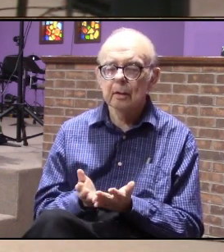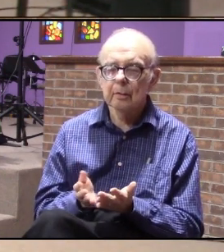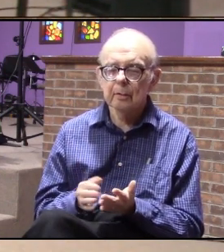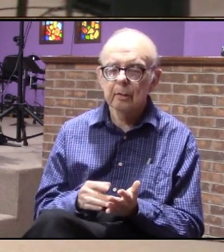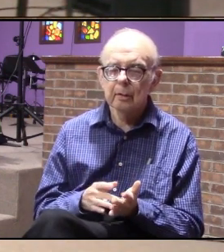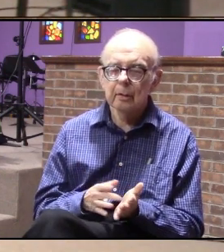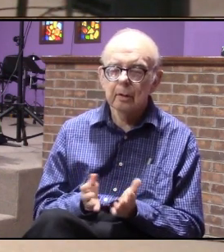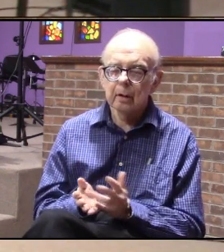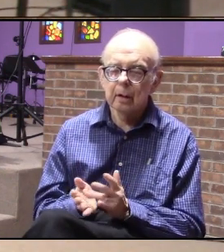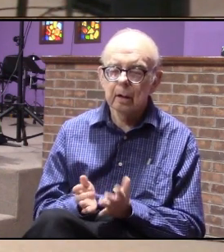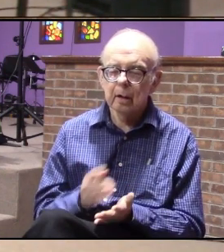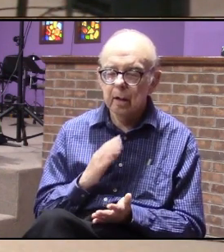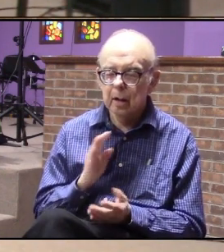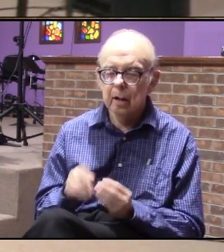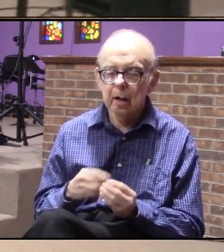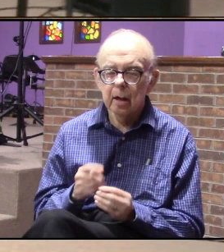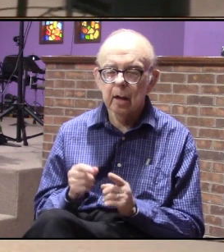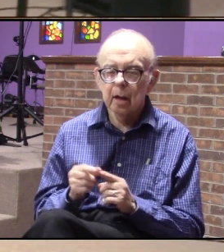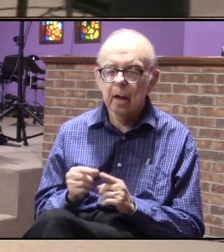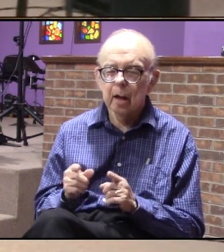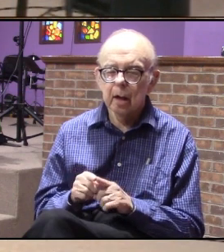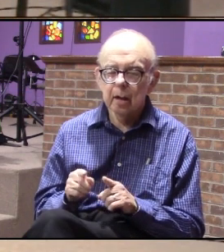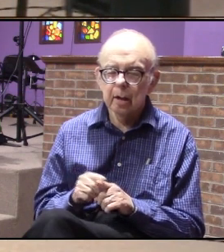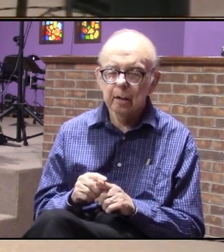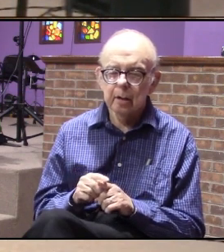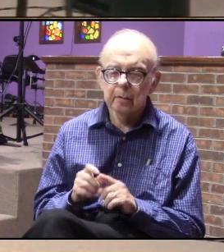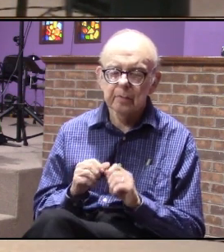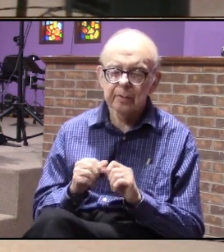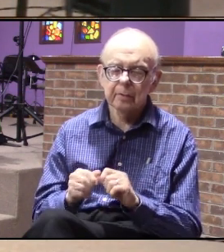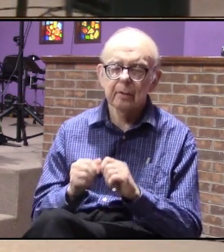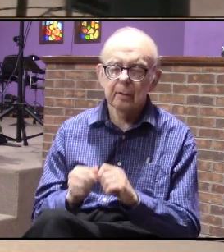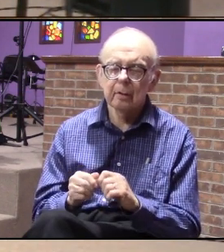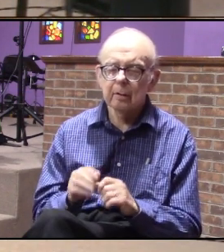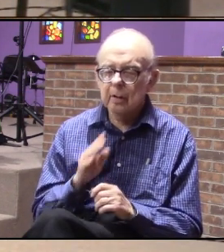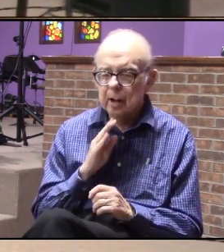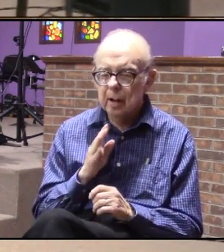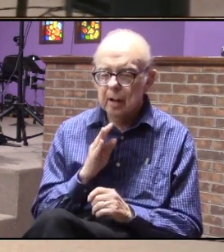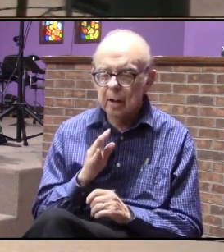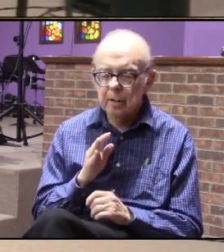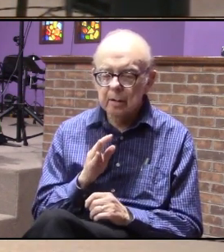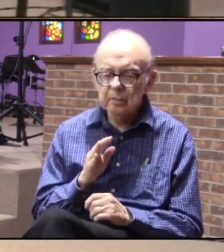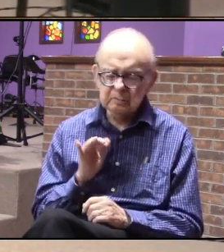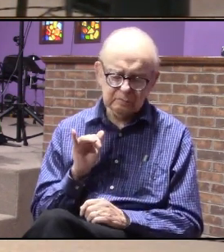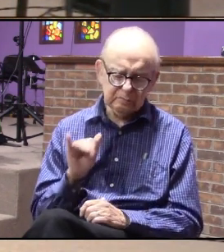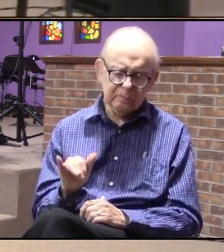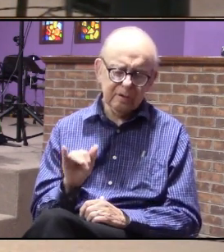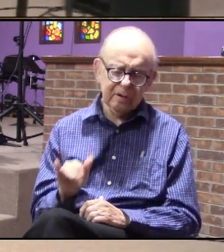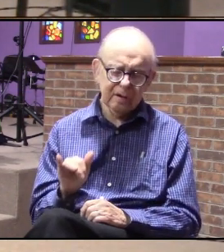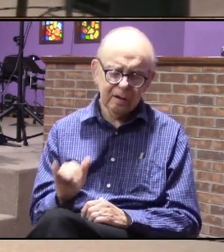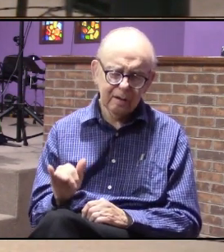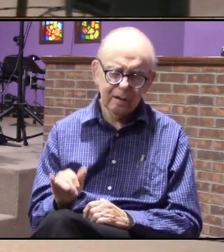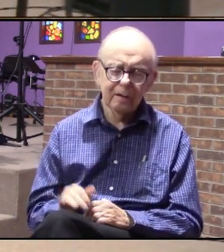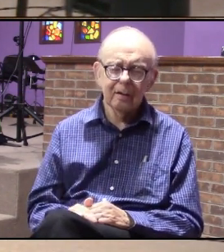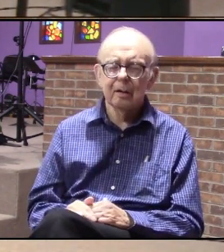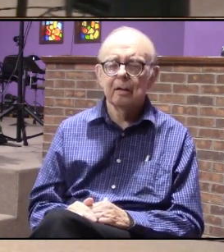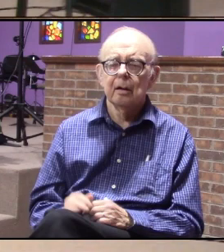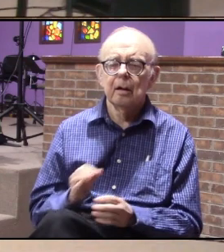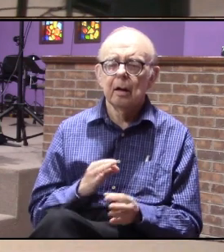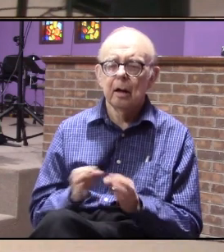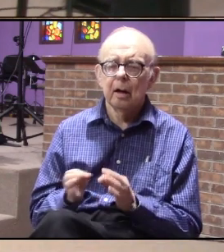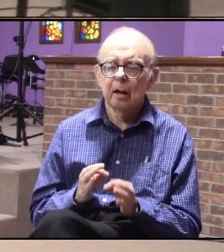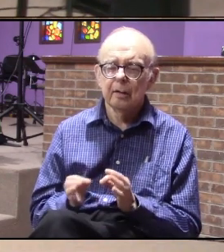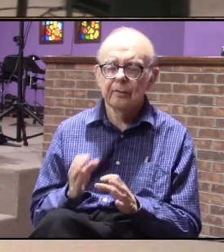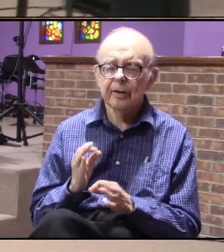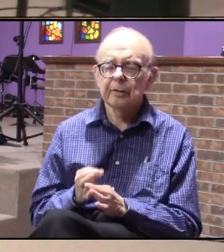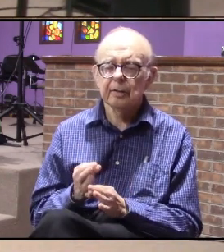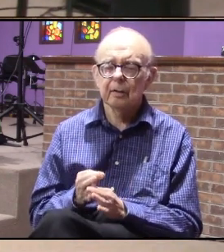talks about words like perseverance, and it talks about steadfastness when it describes